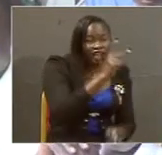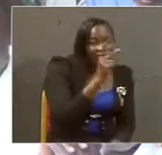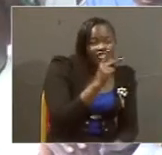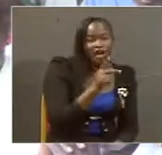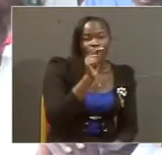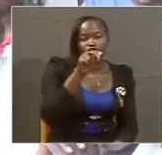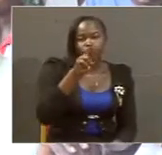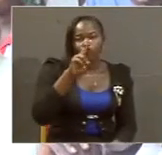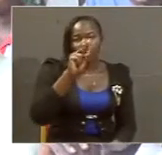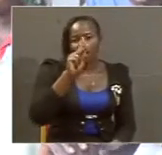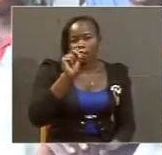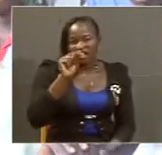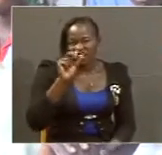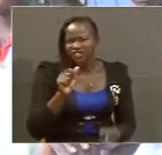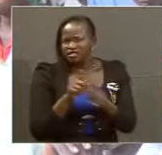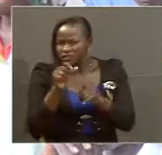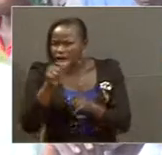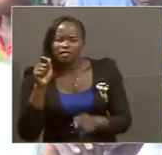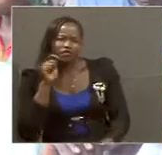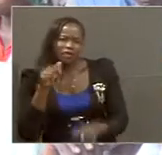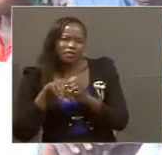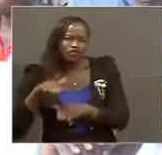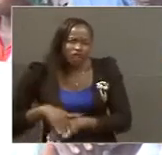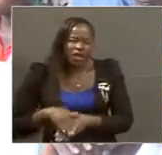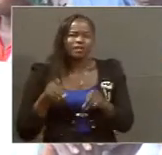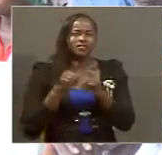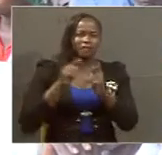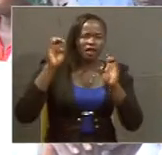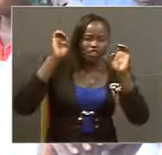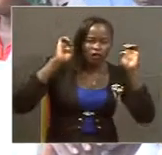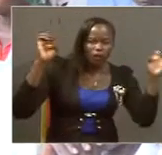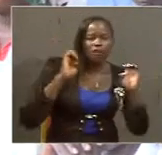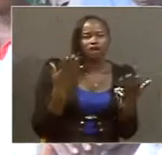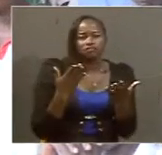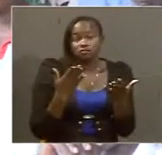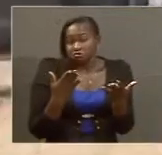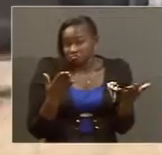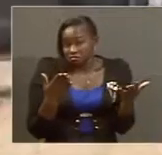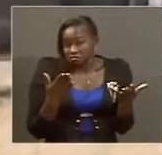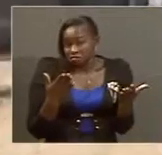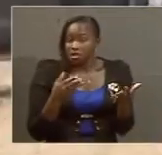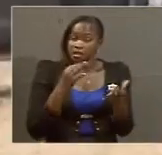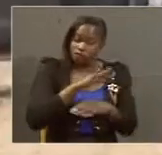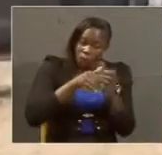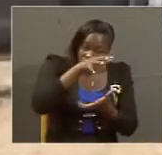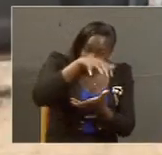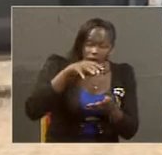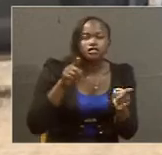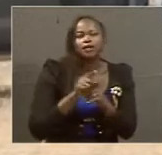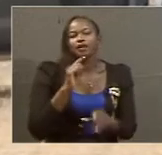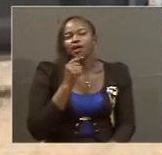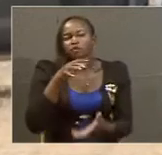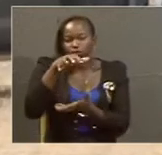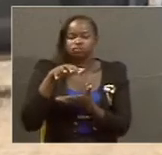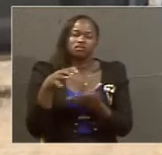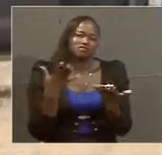in Ethiopia, the Topaz in Sudan, and the Pokot, because it would make them weak against their enemies